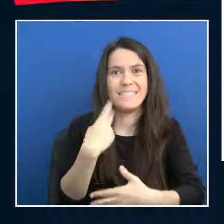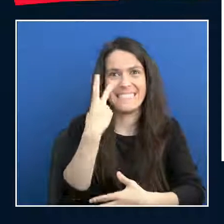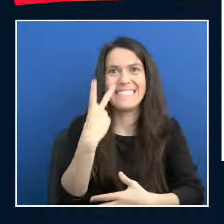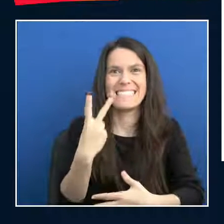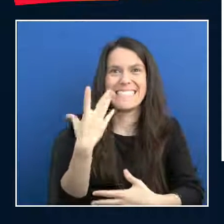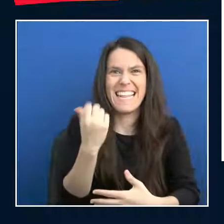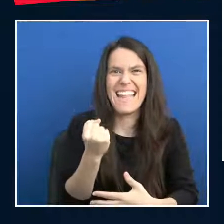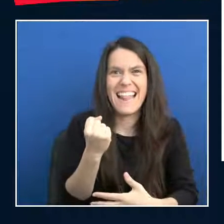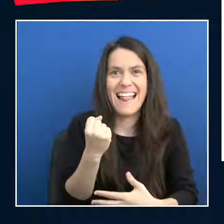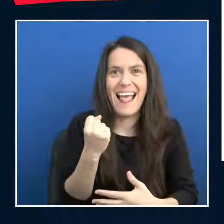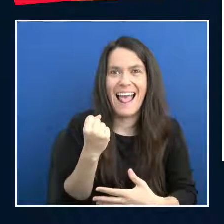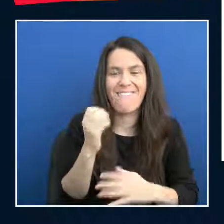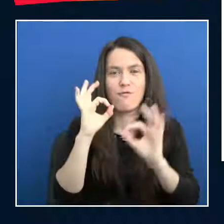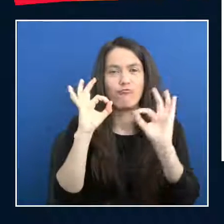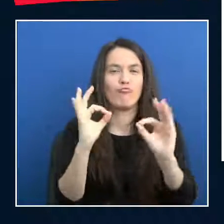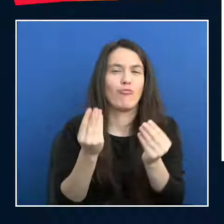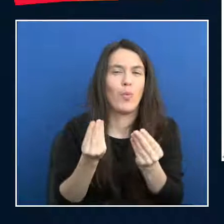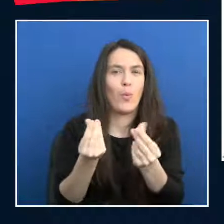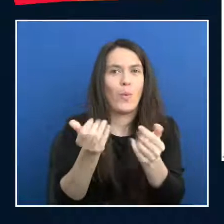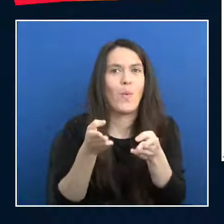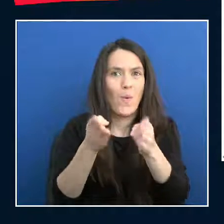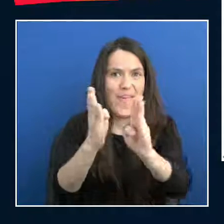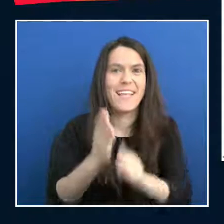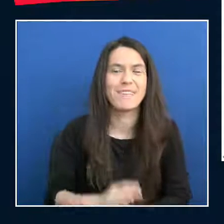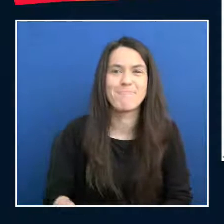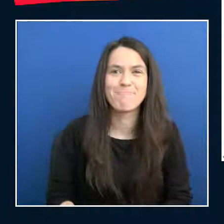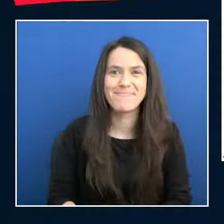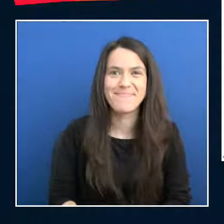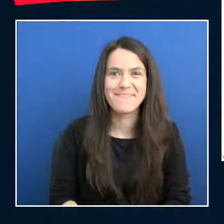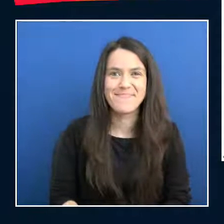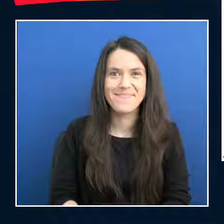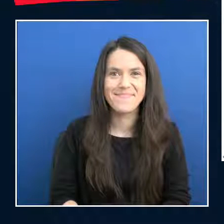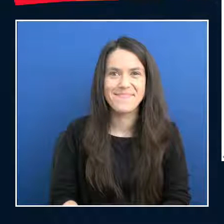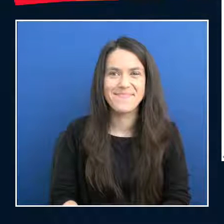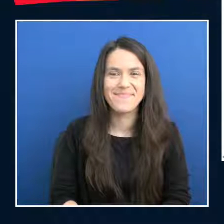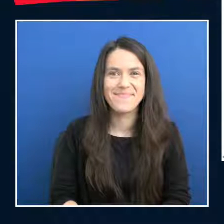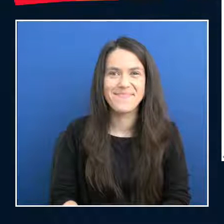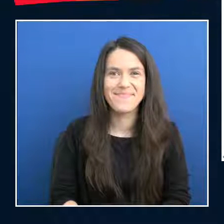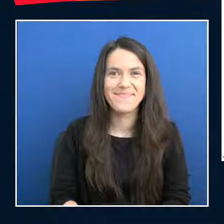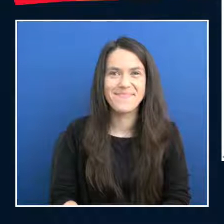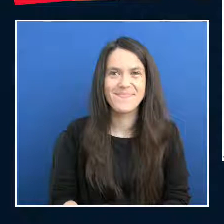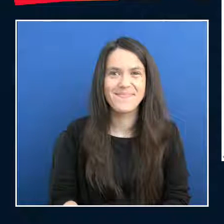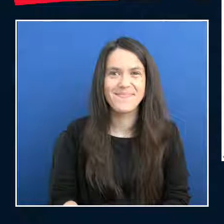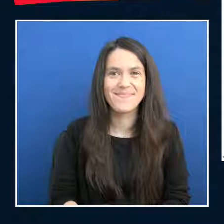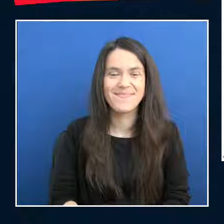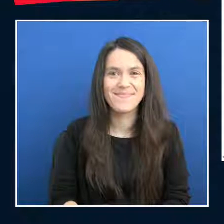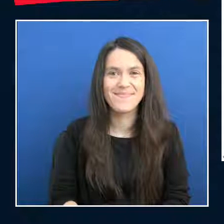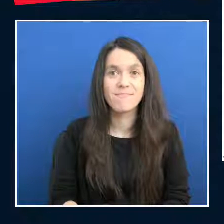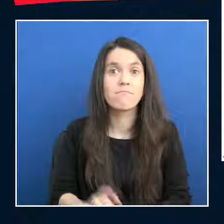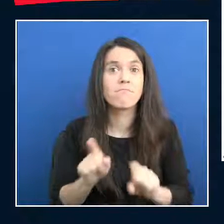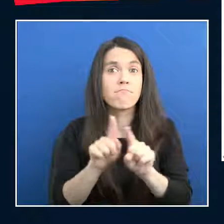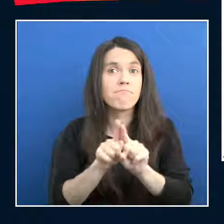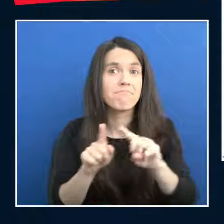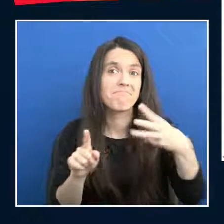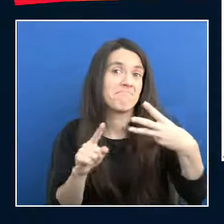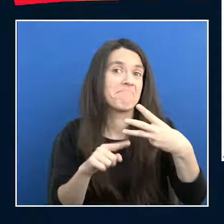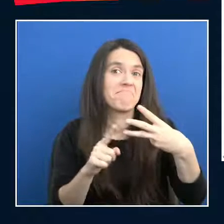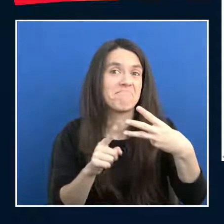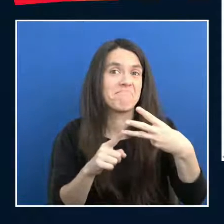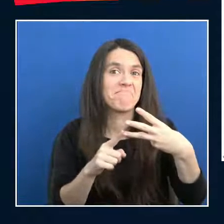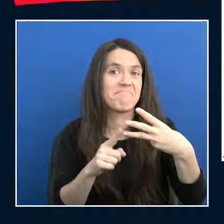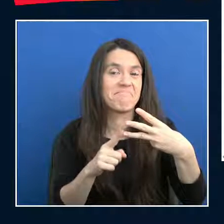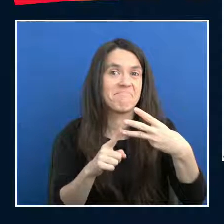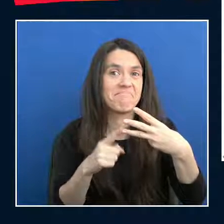So it's very easy to do it nowadays. And you can also even do less access to the user path when you